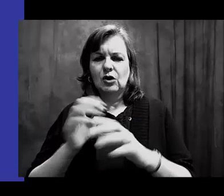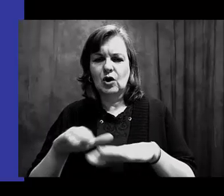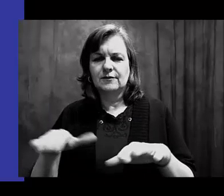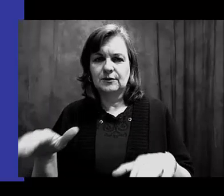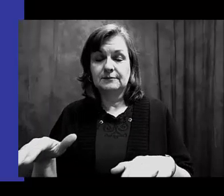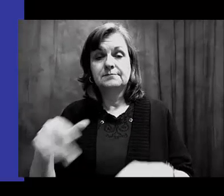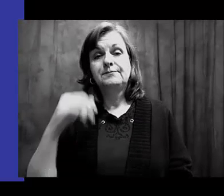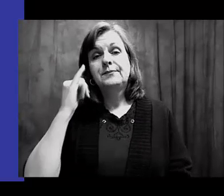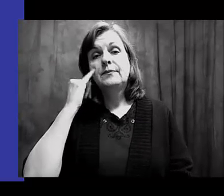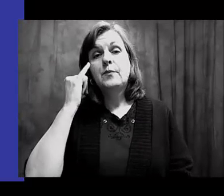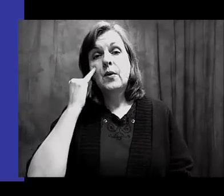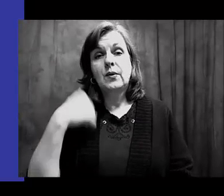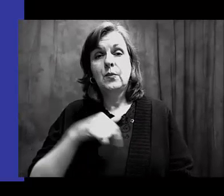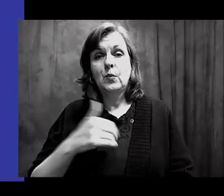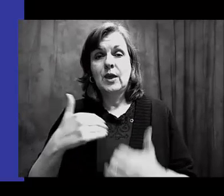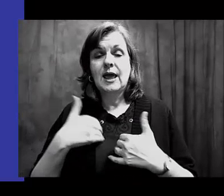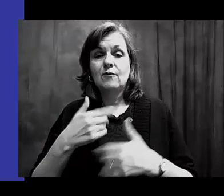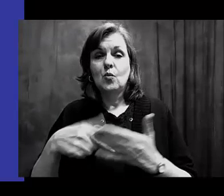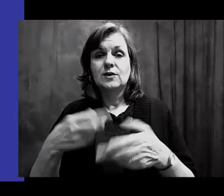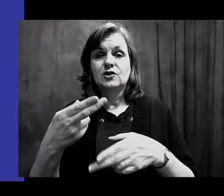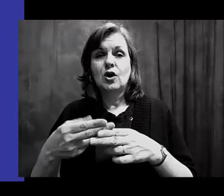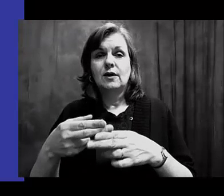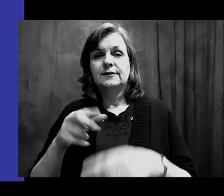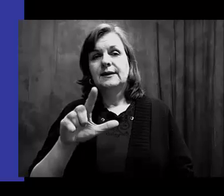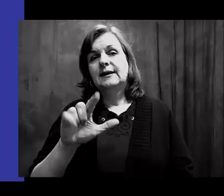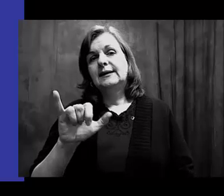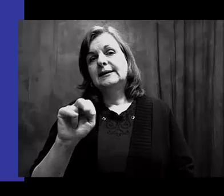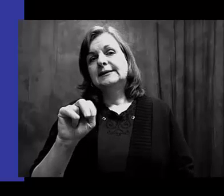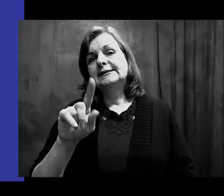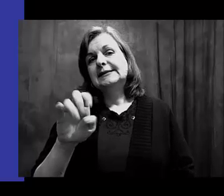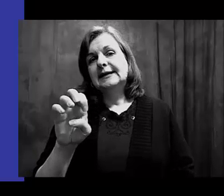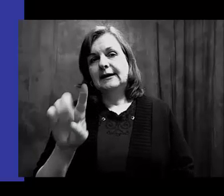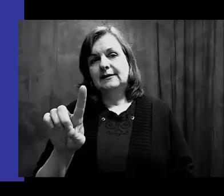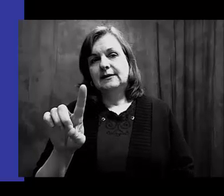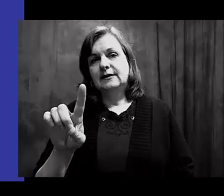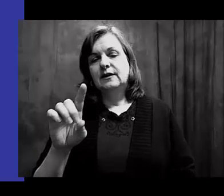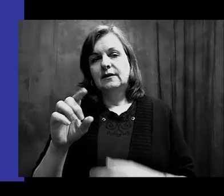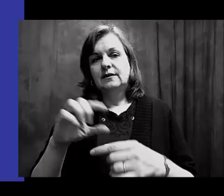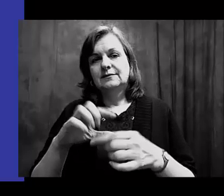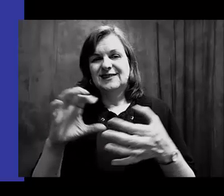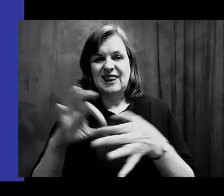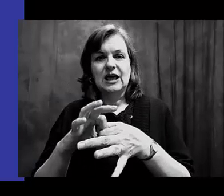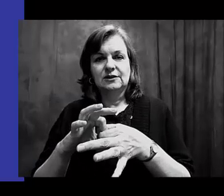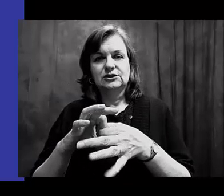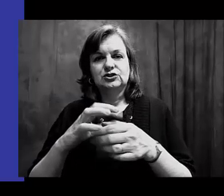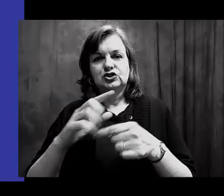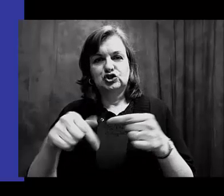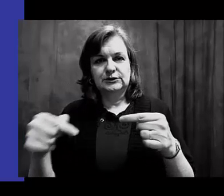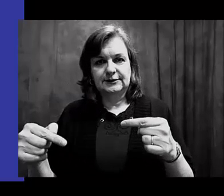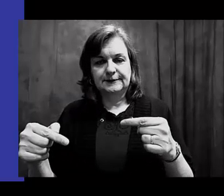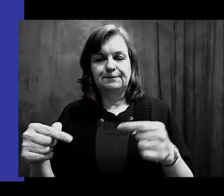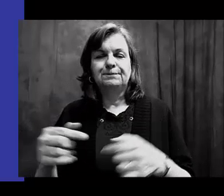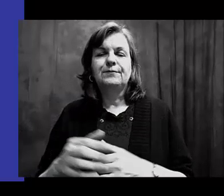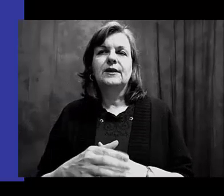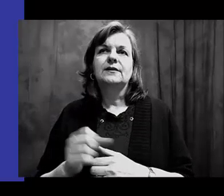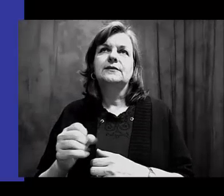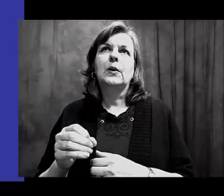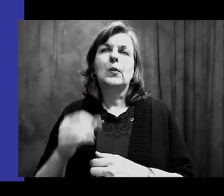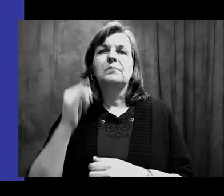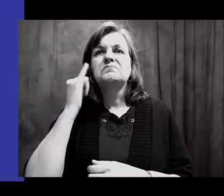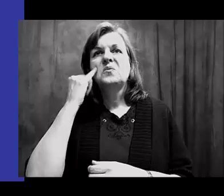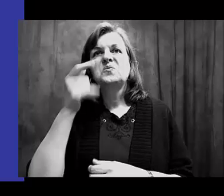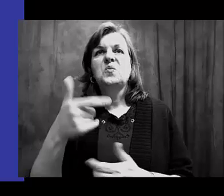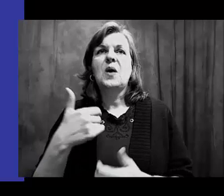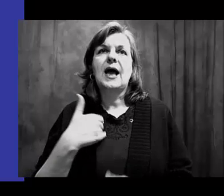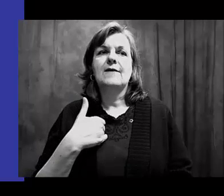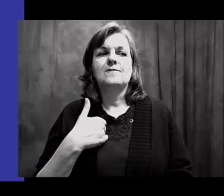we have what we call linked genes, so this means that if you have